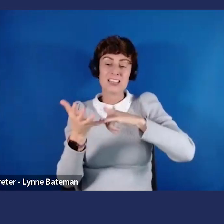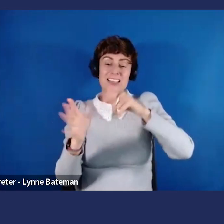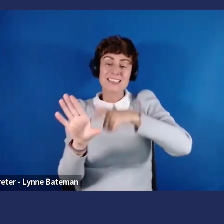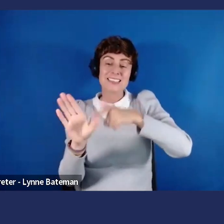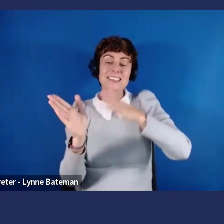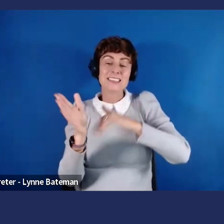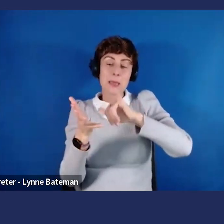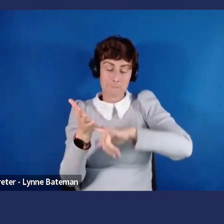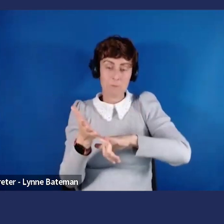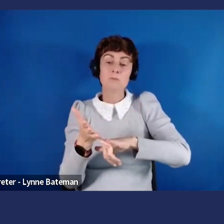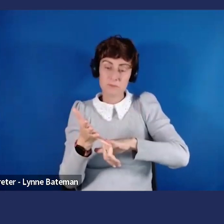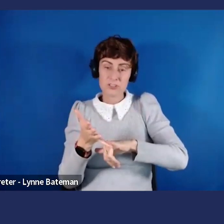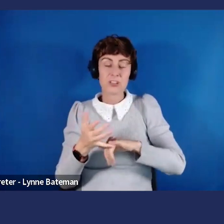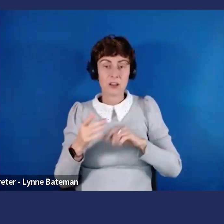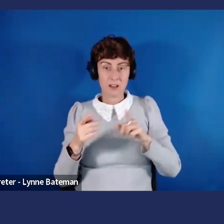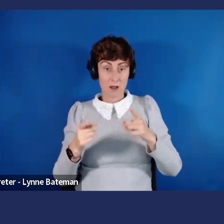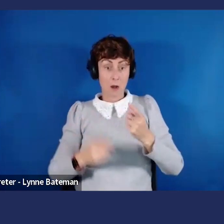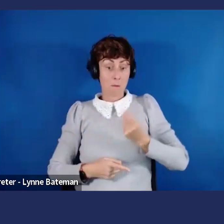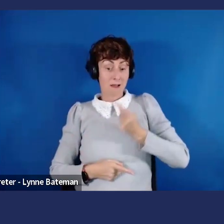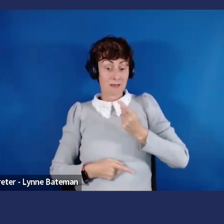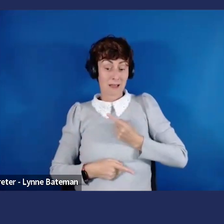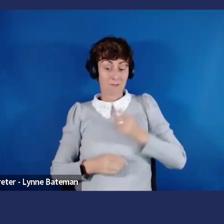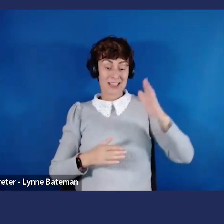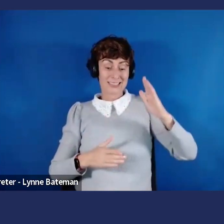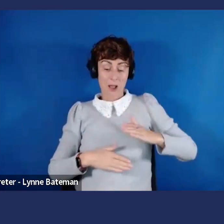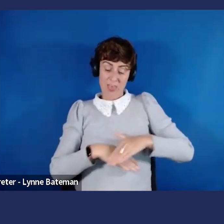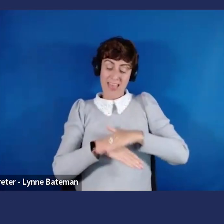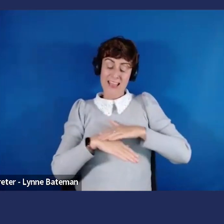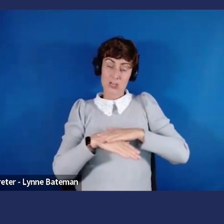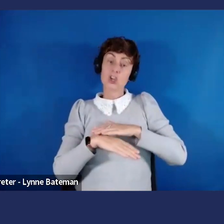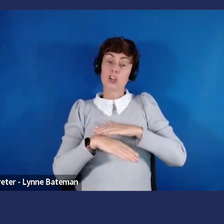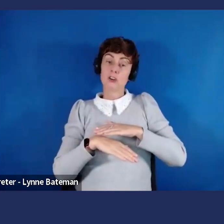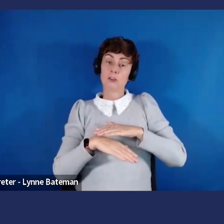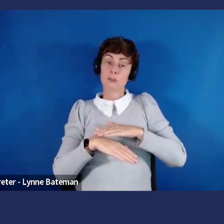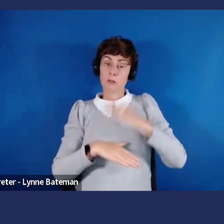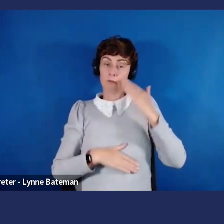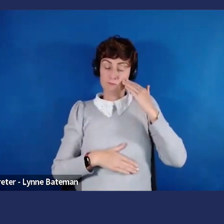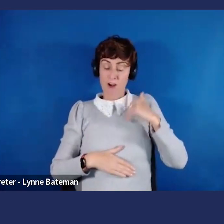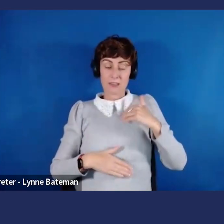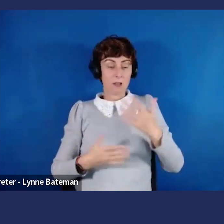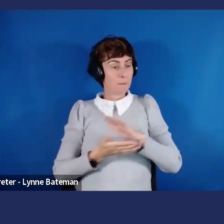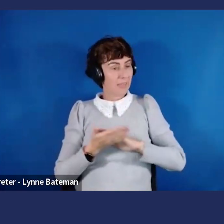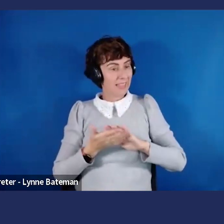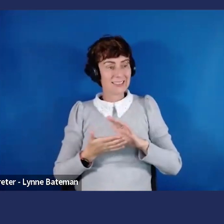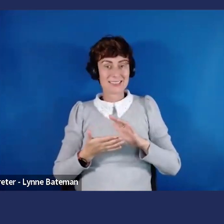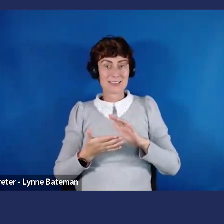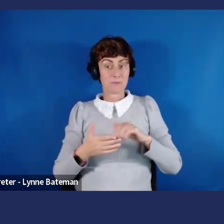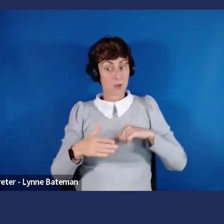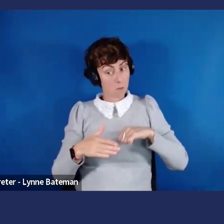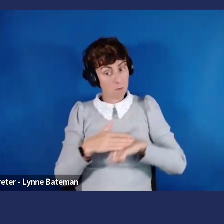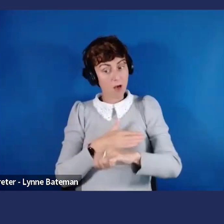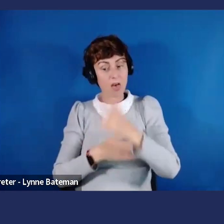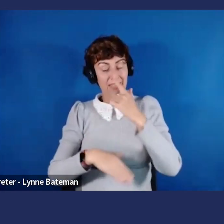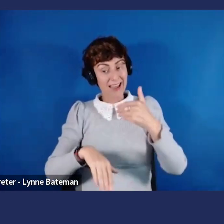it is important for me to spotlight how birth trauma can be amplified depending on a person's race or other factors like